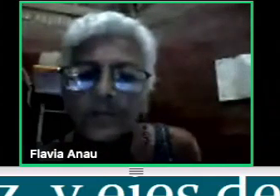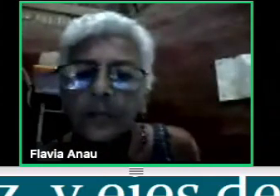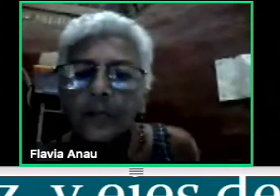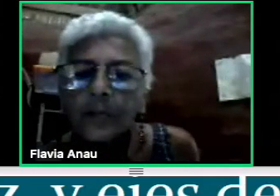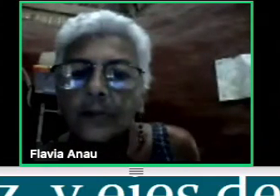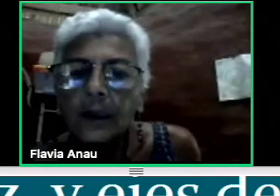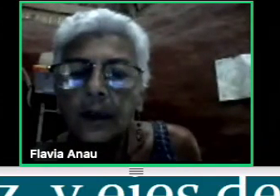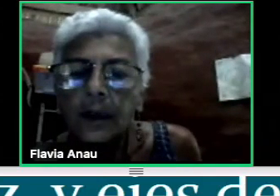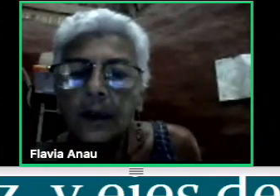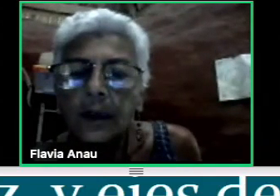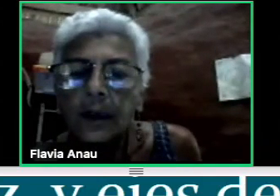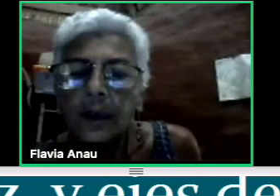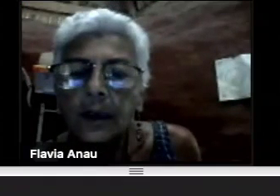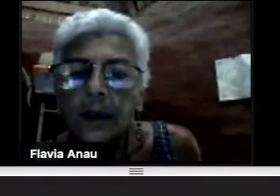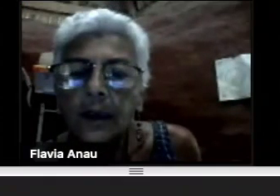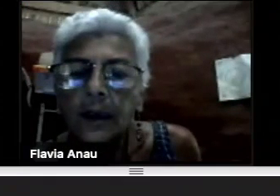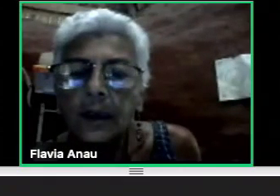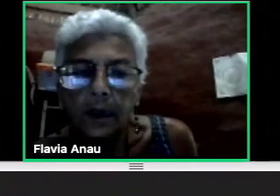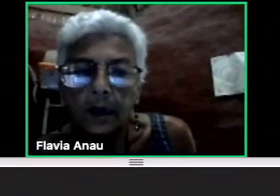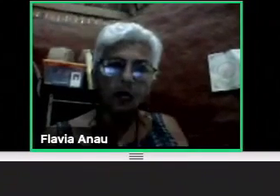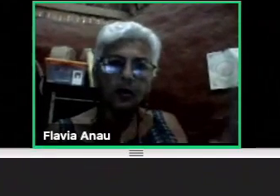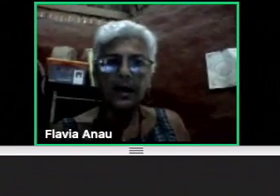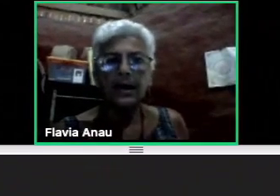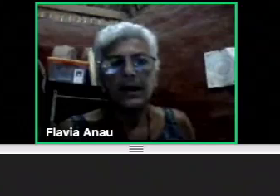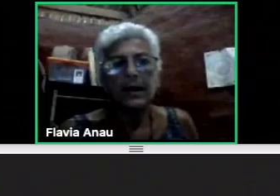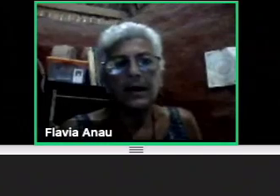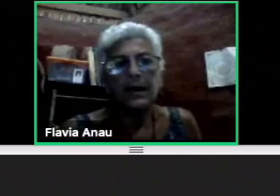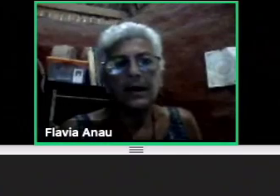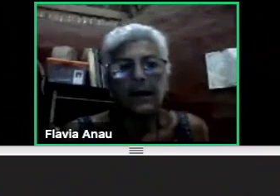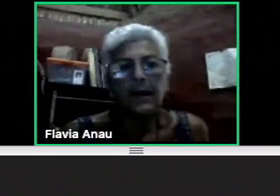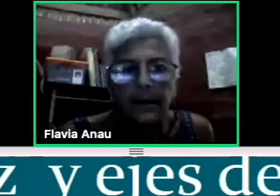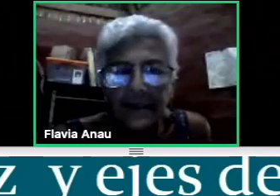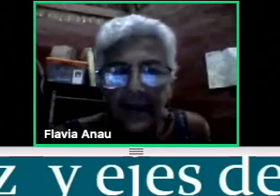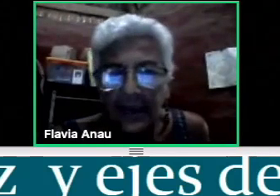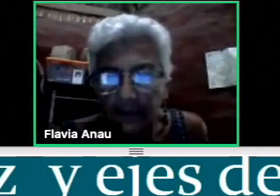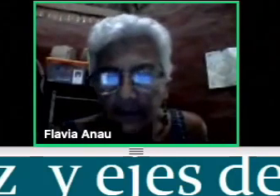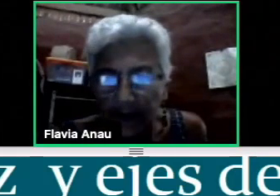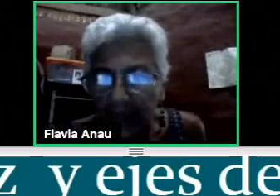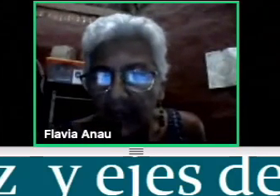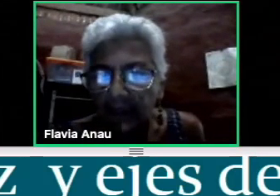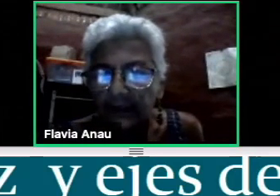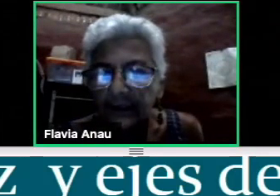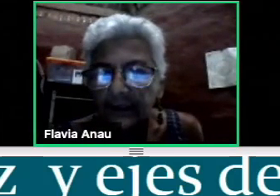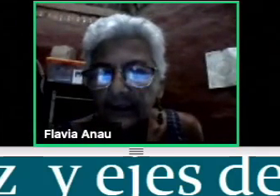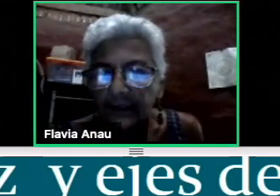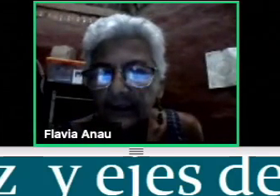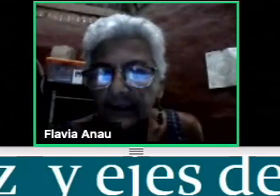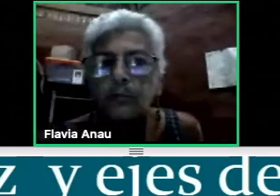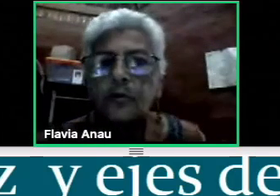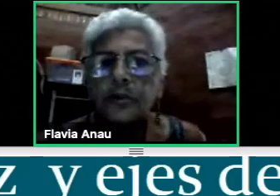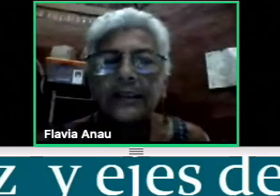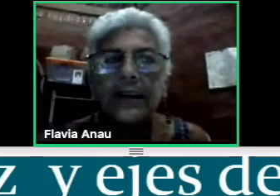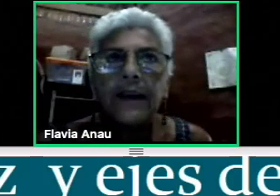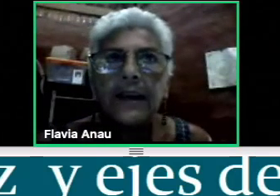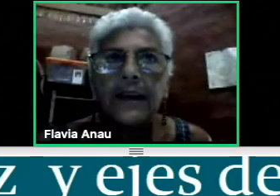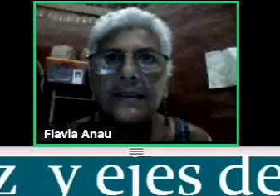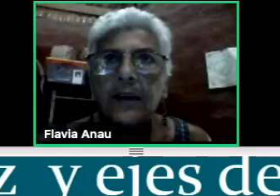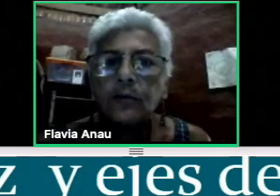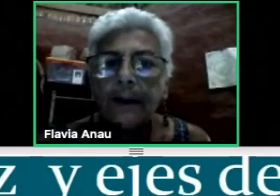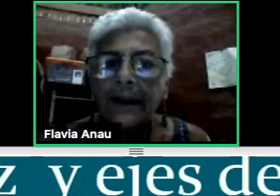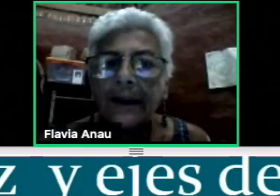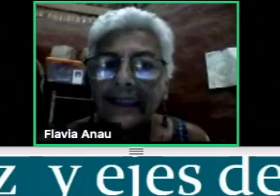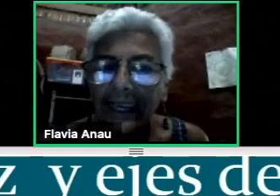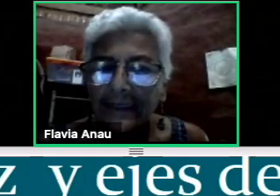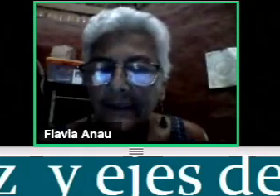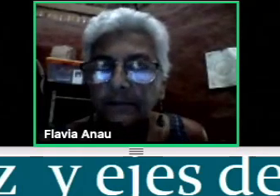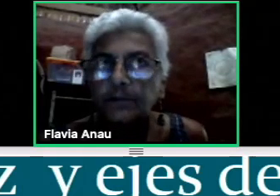next slide, please. We, with the RBC IBC, we work